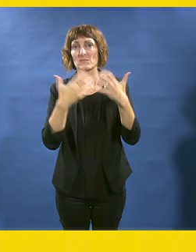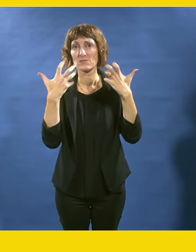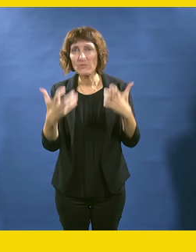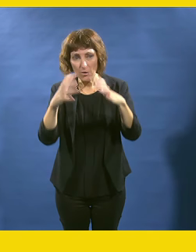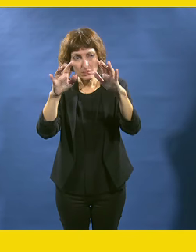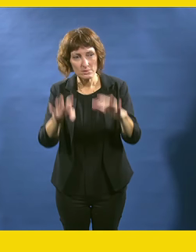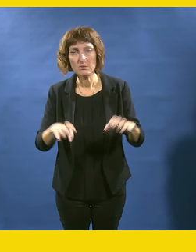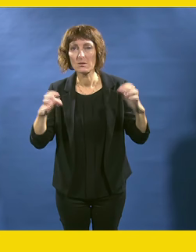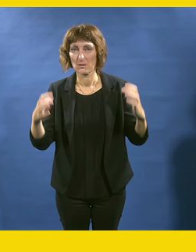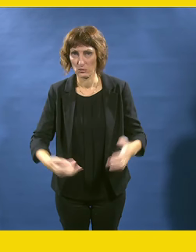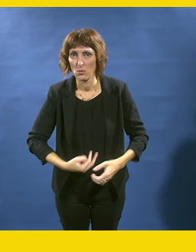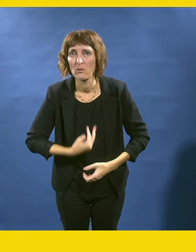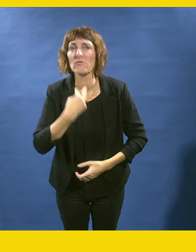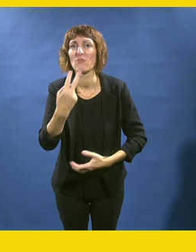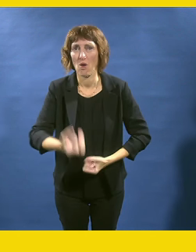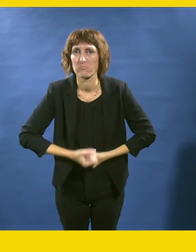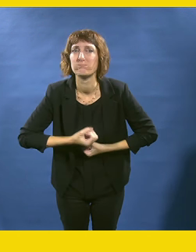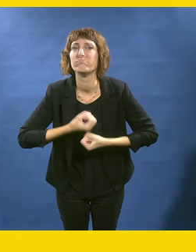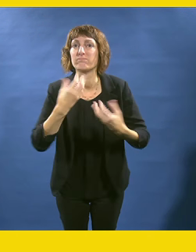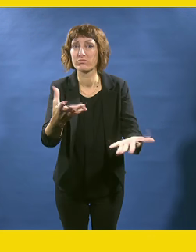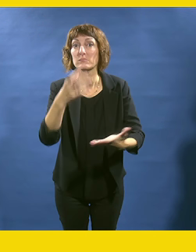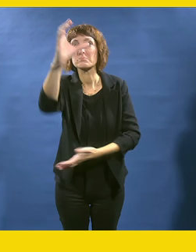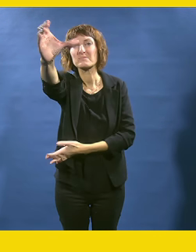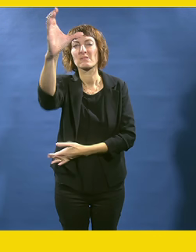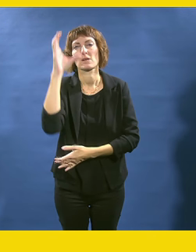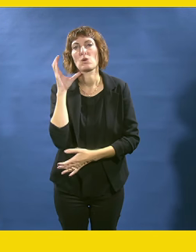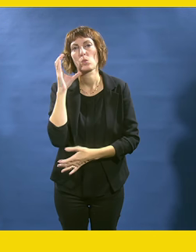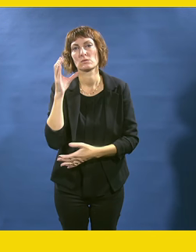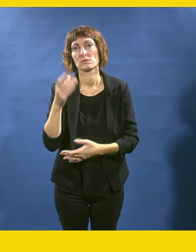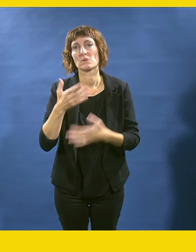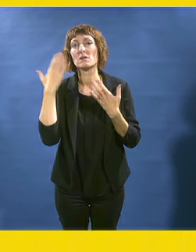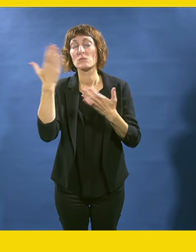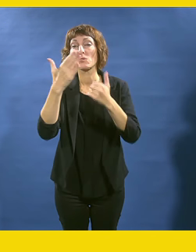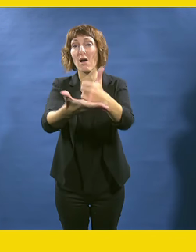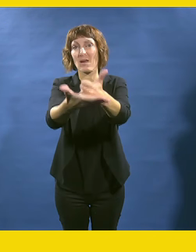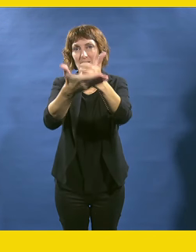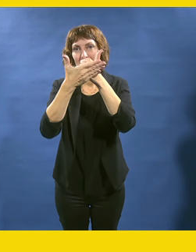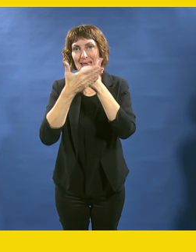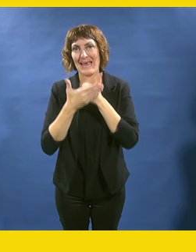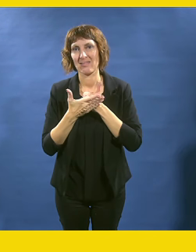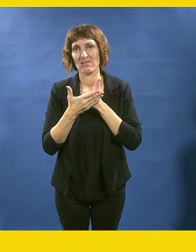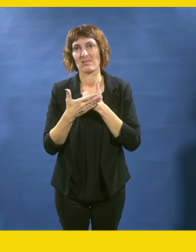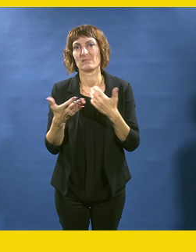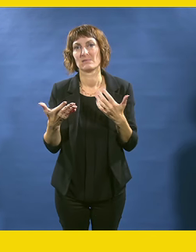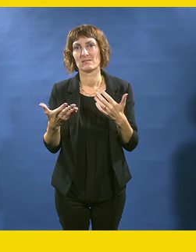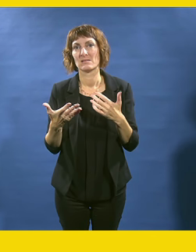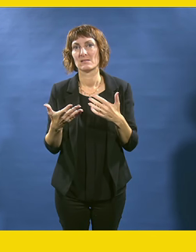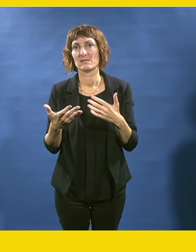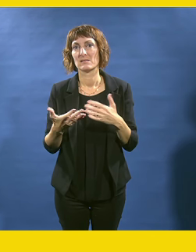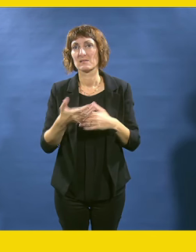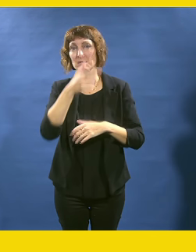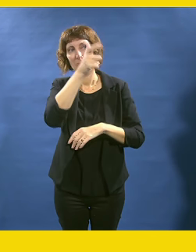We want you to help us to wake up the politicians who have gone on asleep.